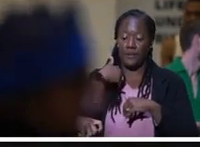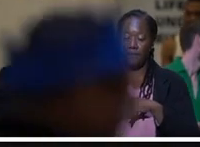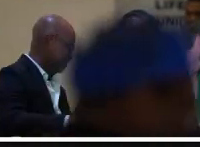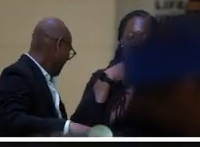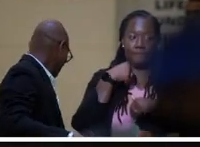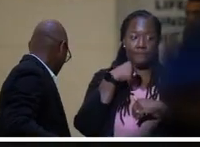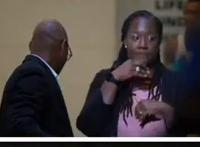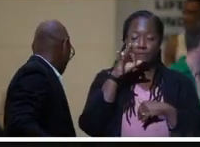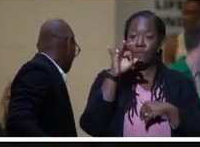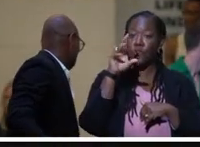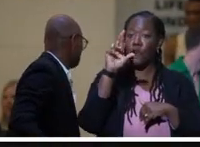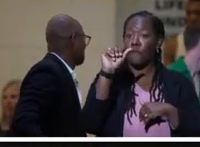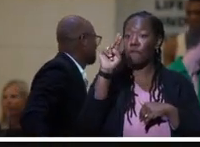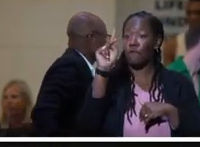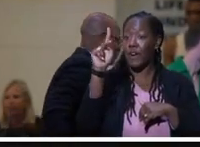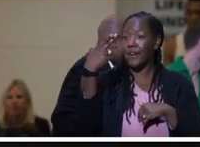Frank Hun.